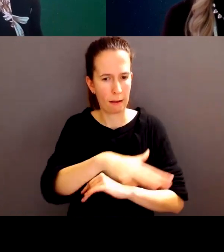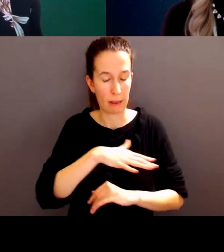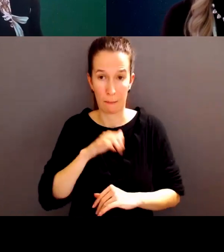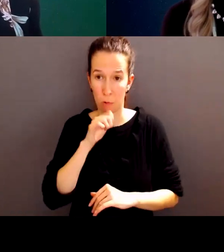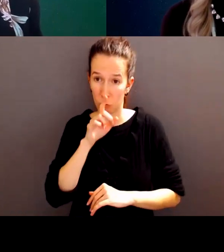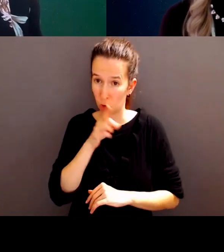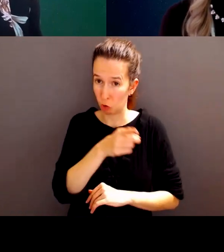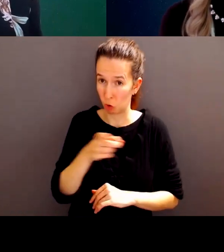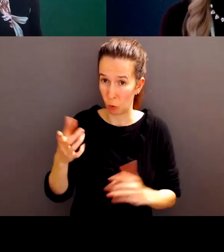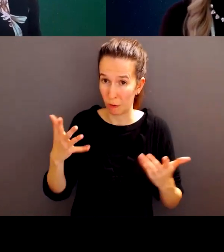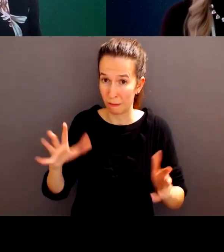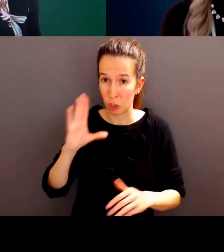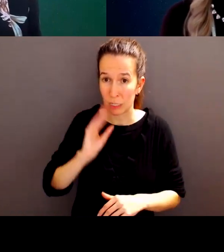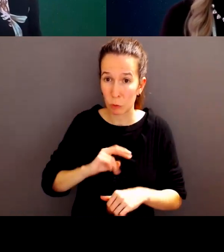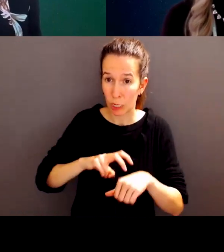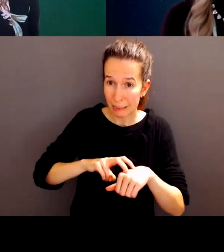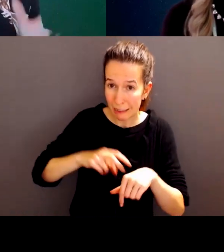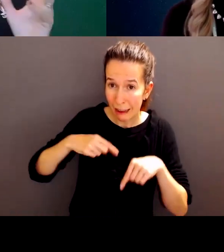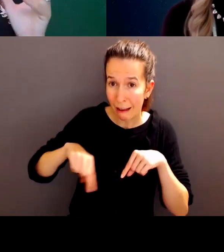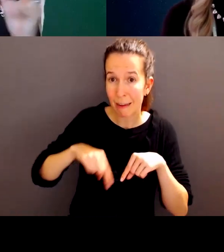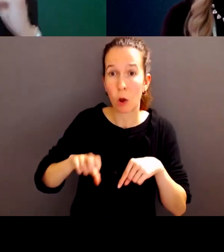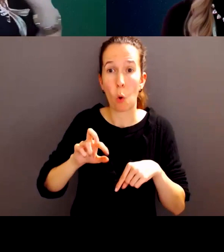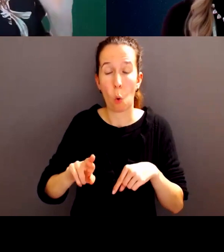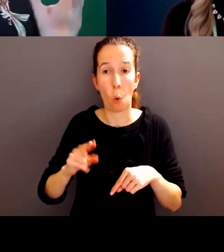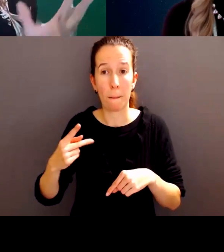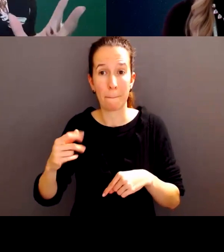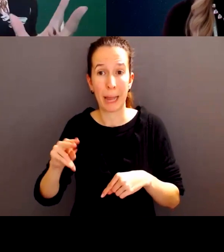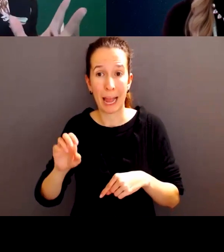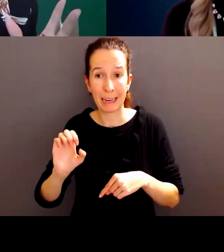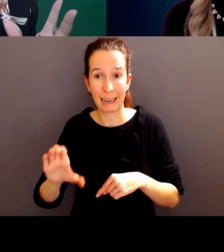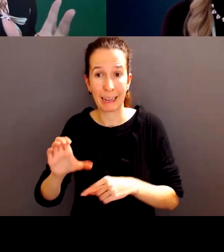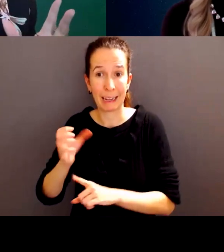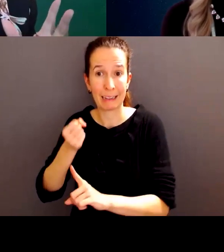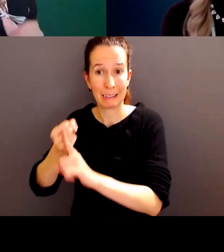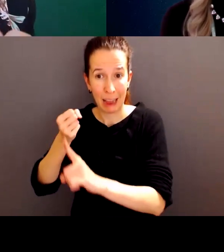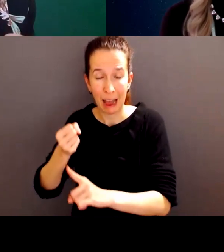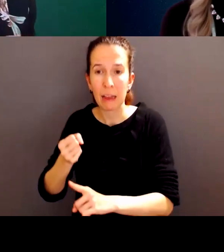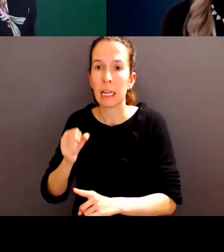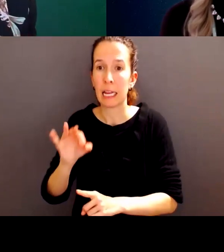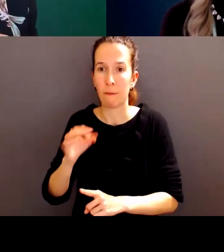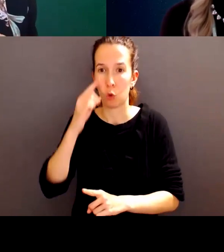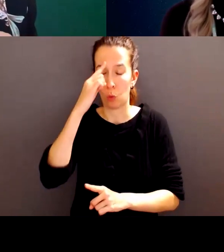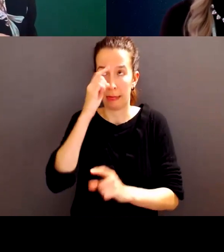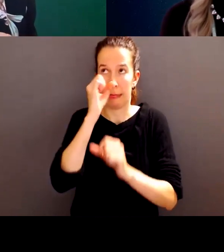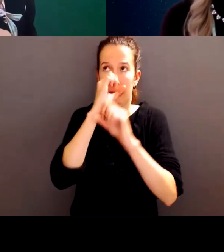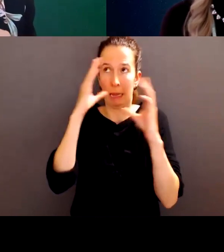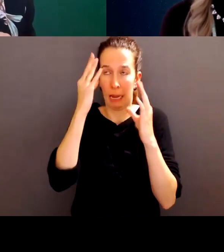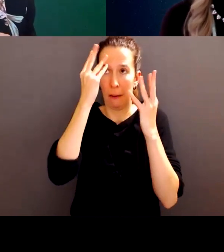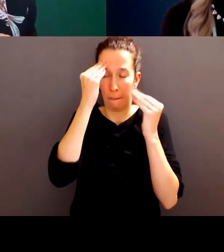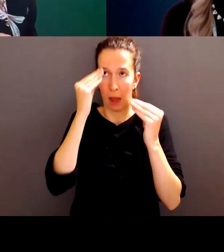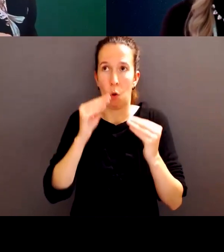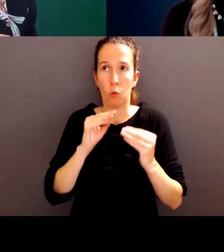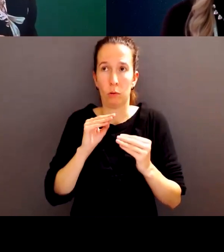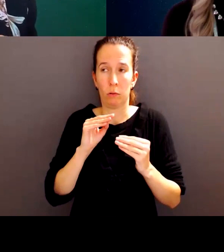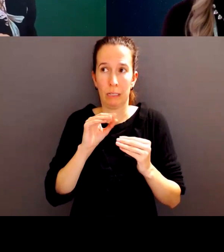experienced anxiety or even a panic attack. Even just the thinking about sexual activity for persons with vaginismus